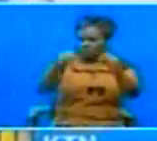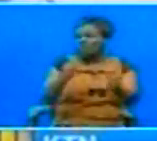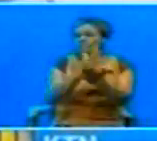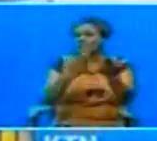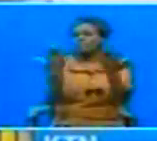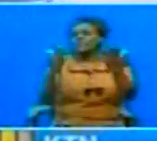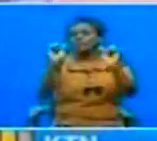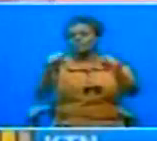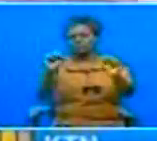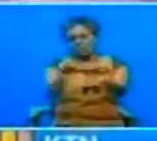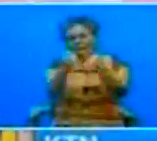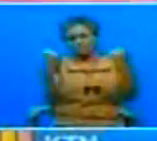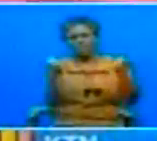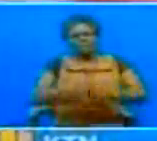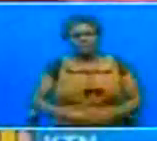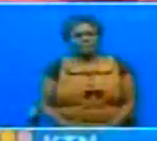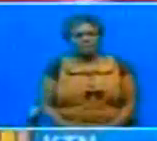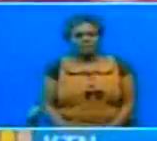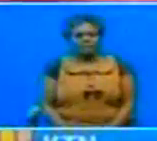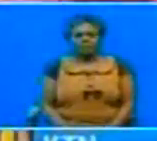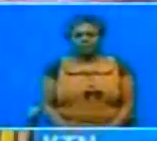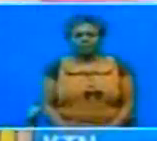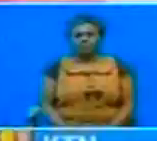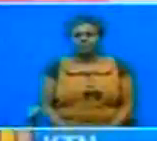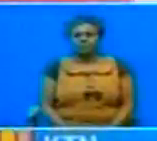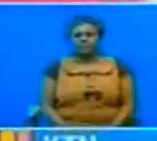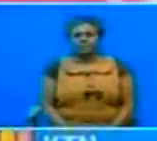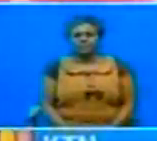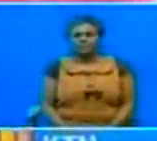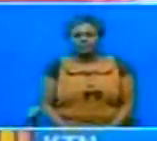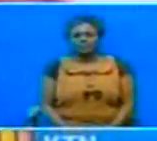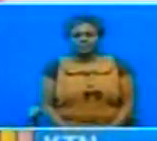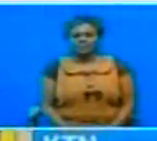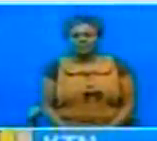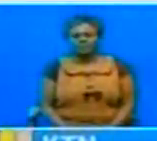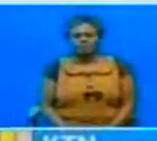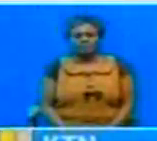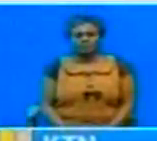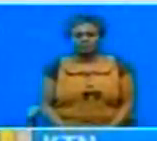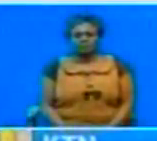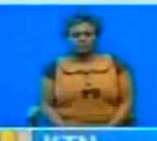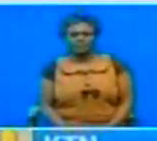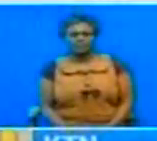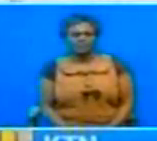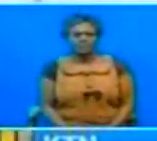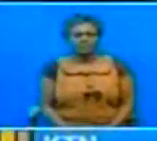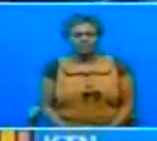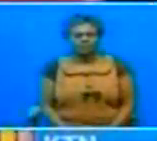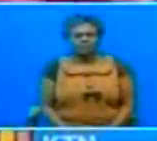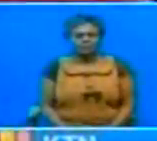something can be done. Yeah.